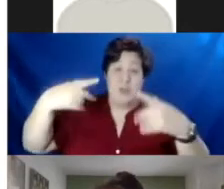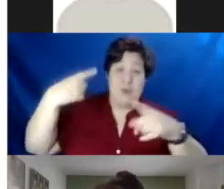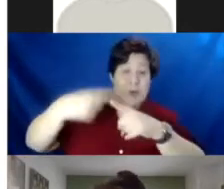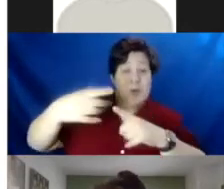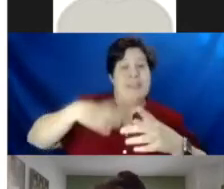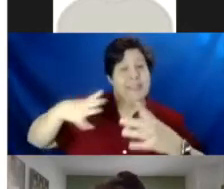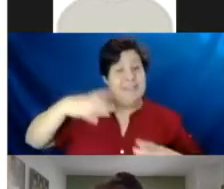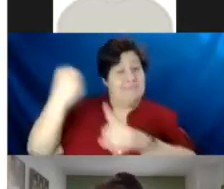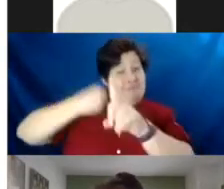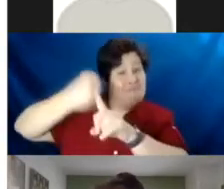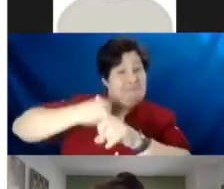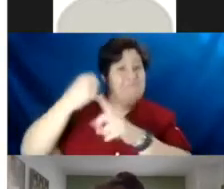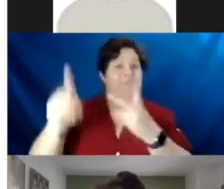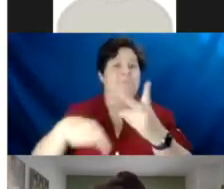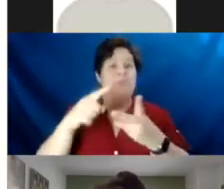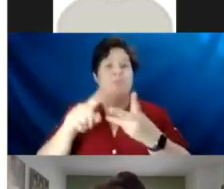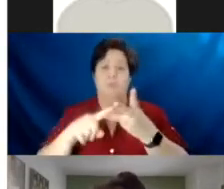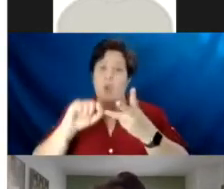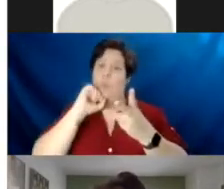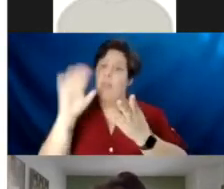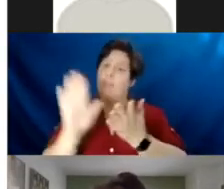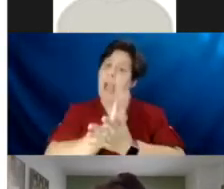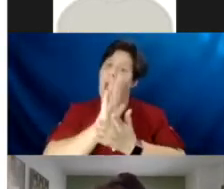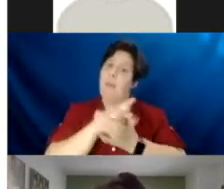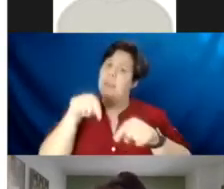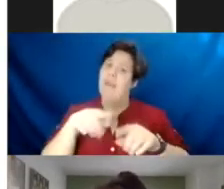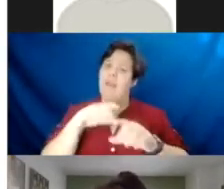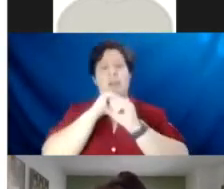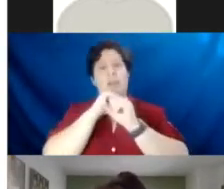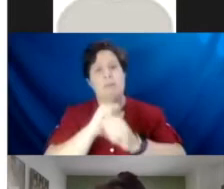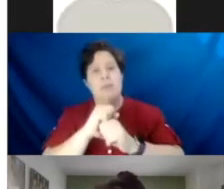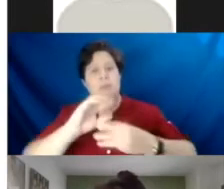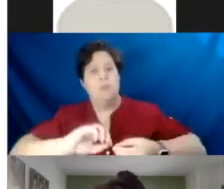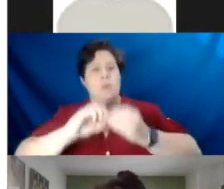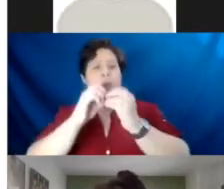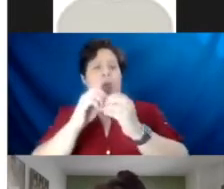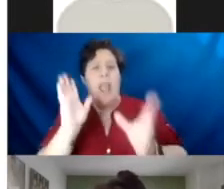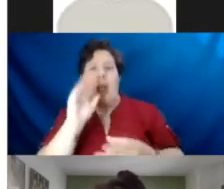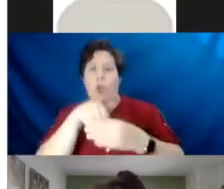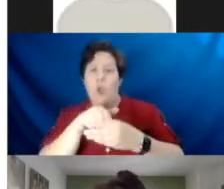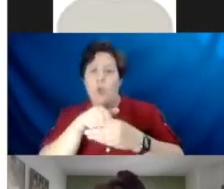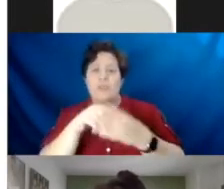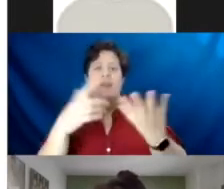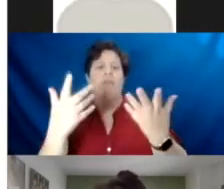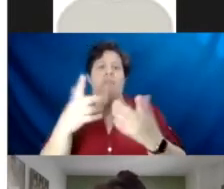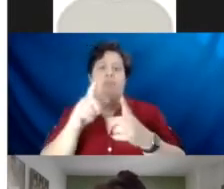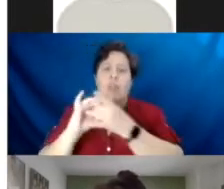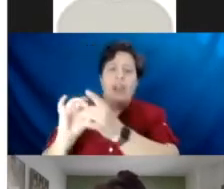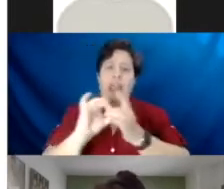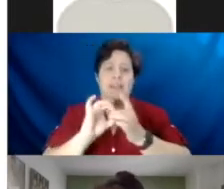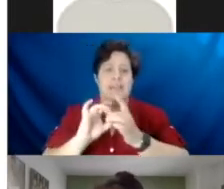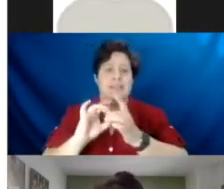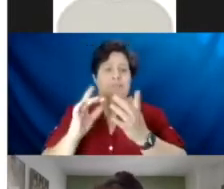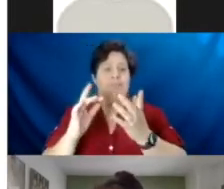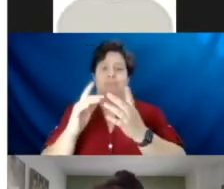3, we will be happy here, a commitment to building an inclusive and connected society and a celebration of